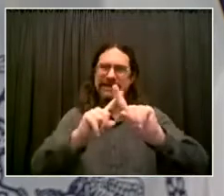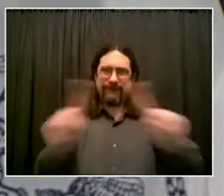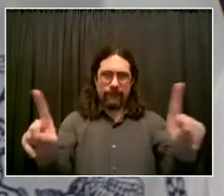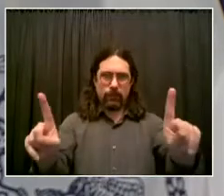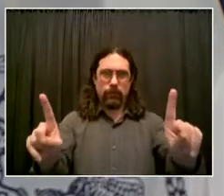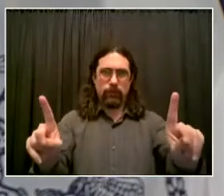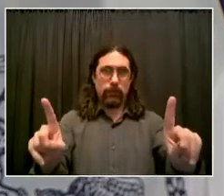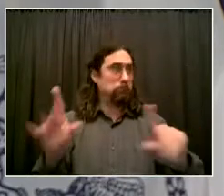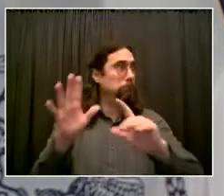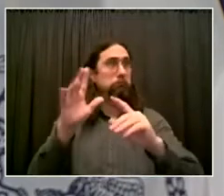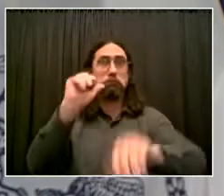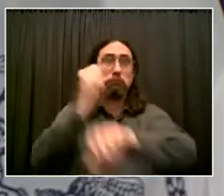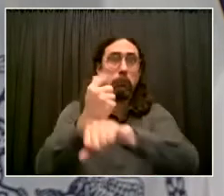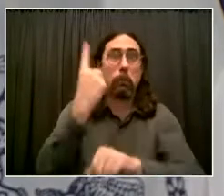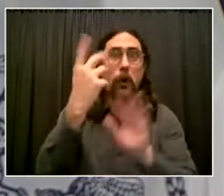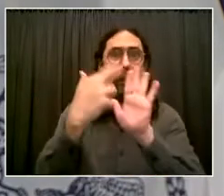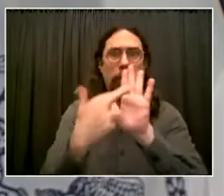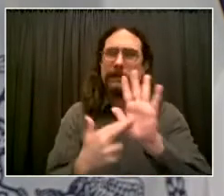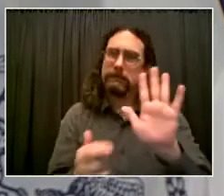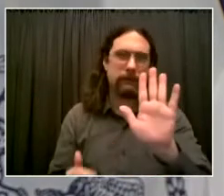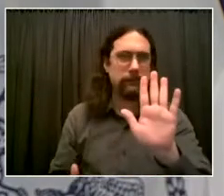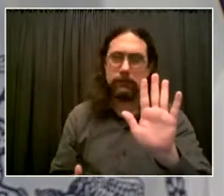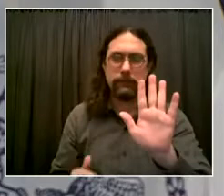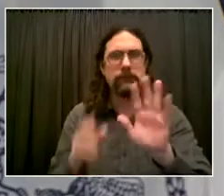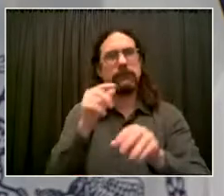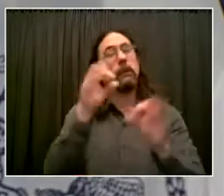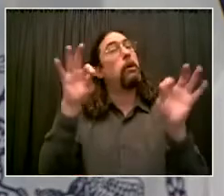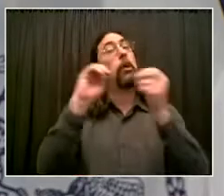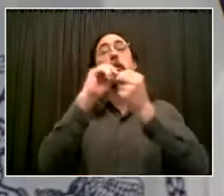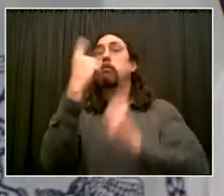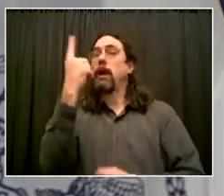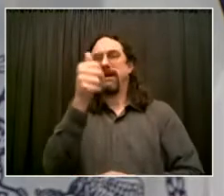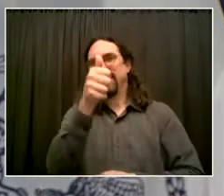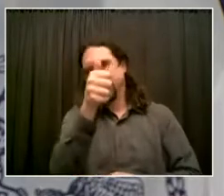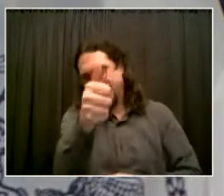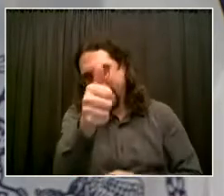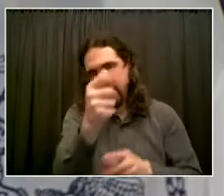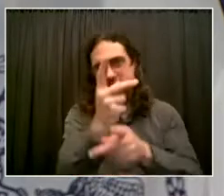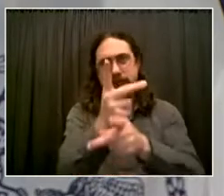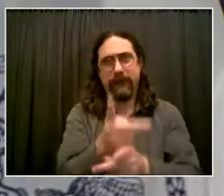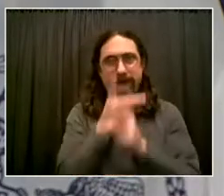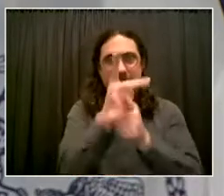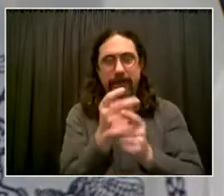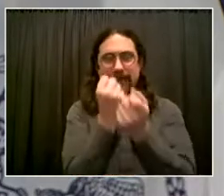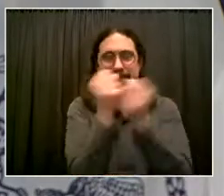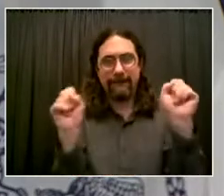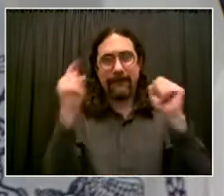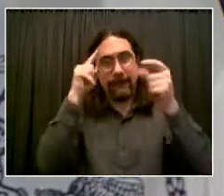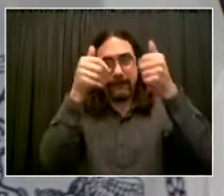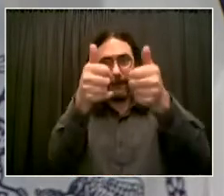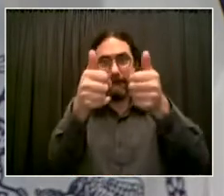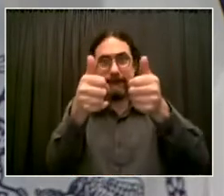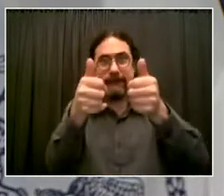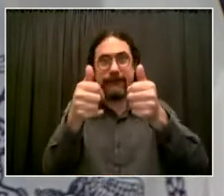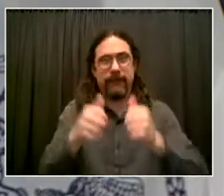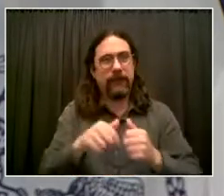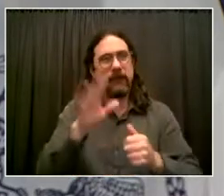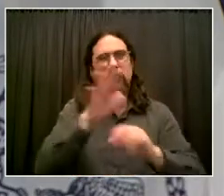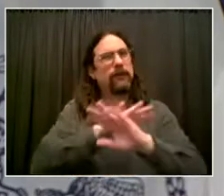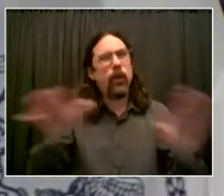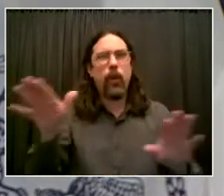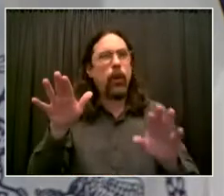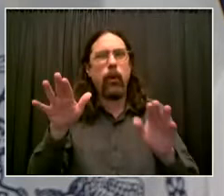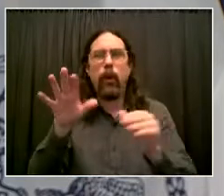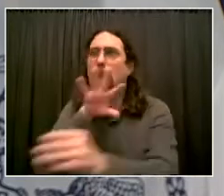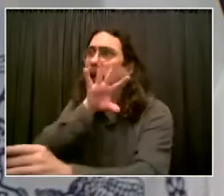But I think the most important thing is to be present, you know, literally shout out what's happening,